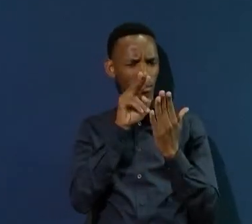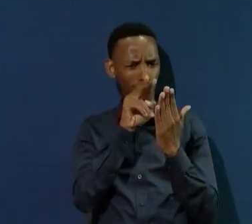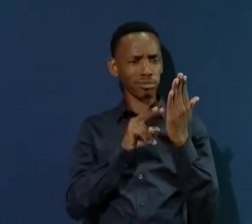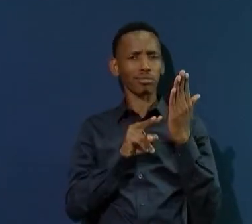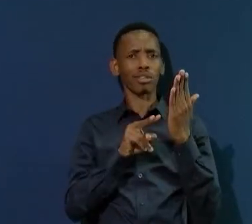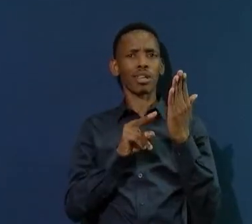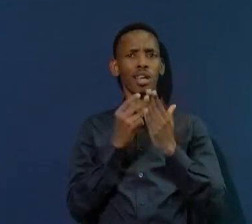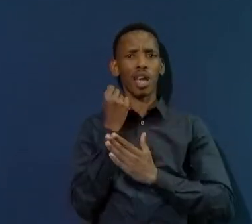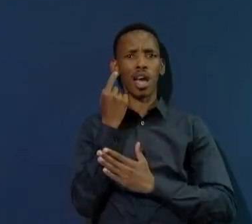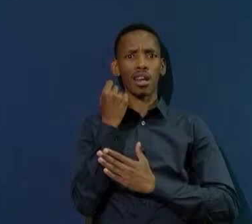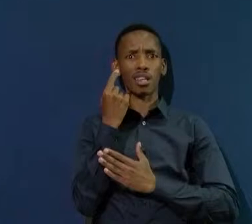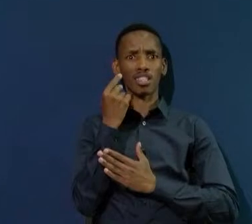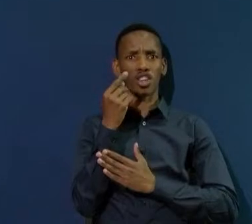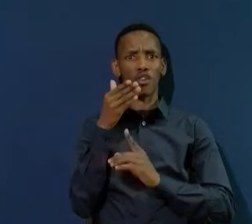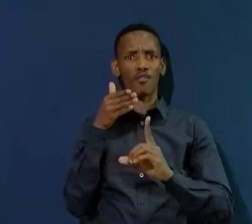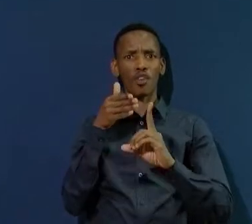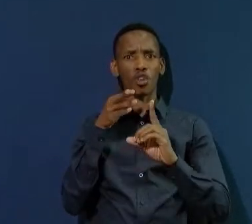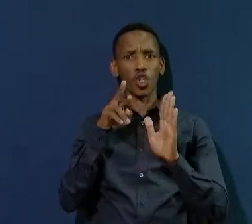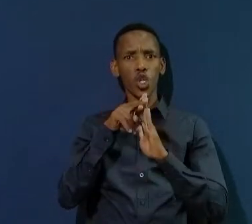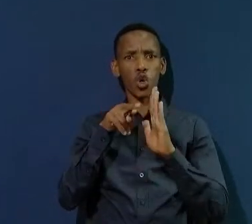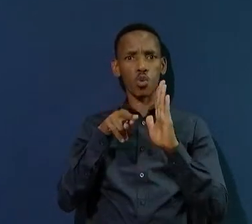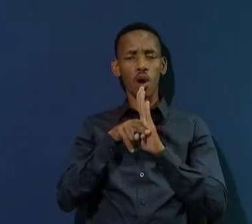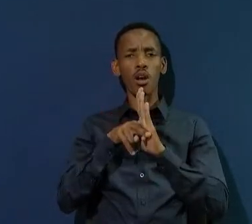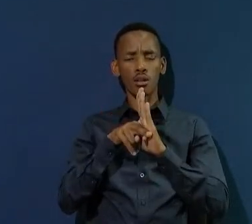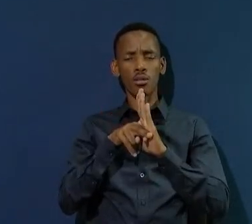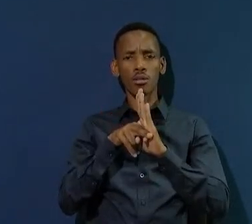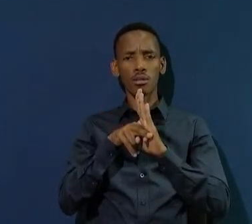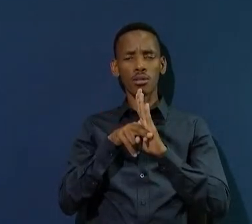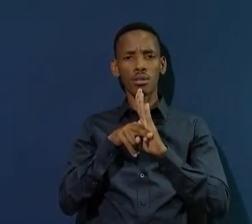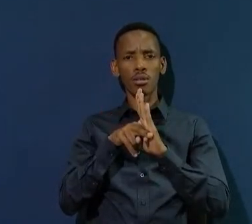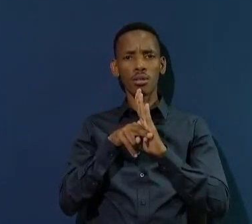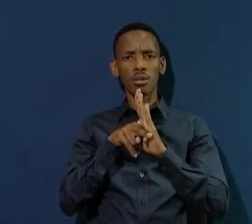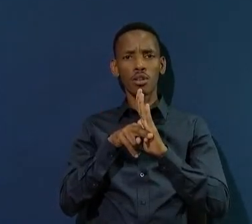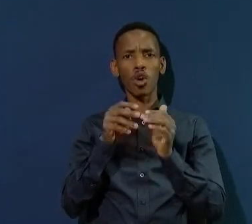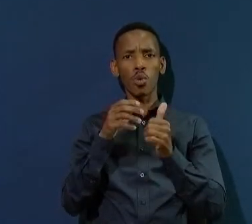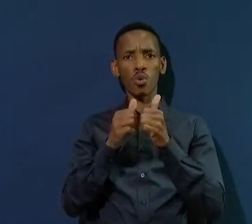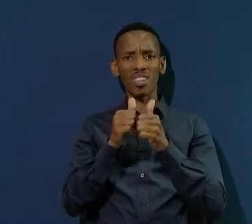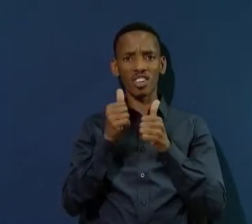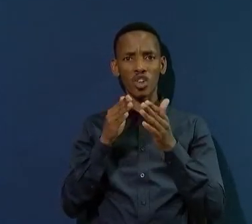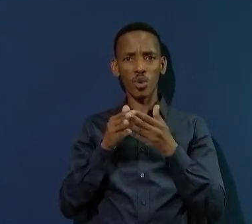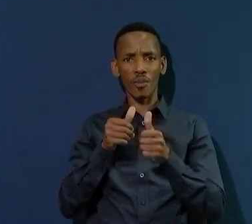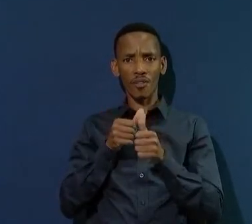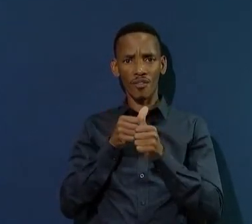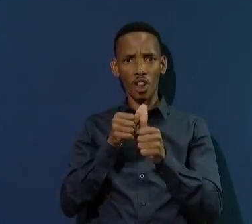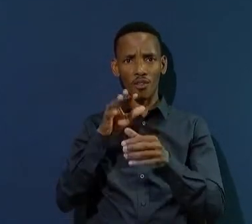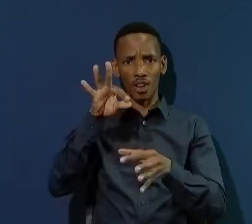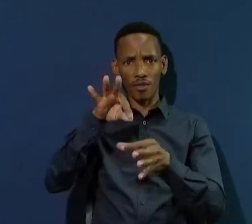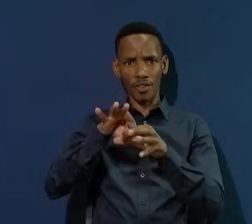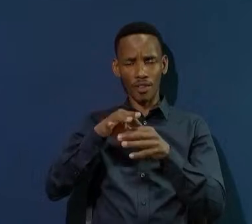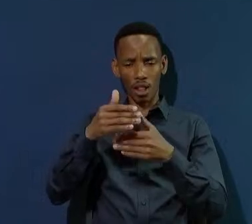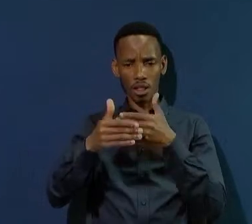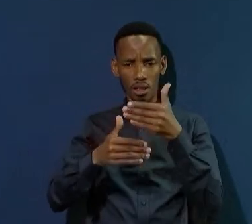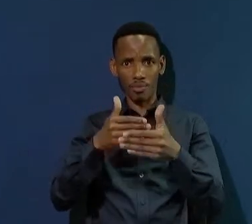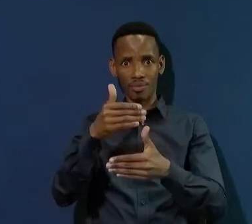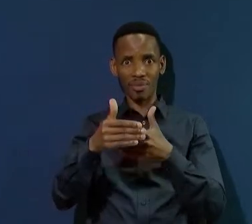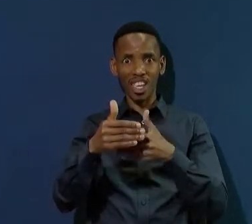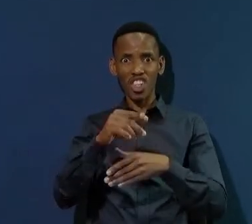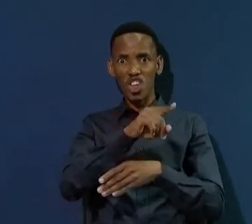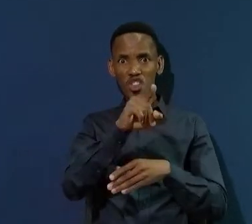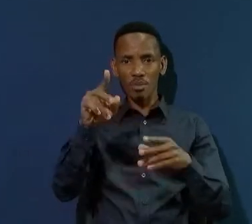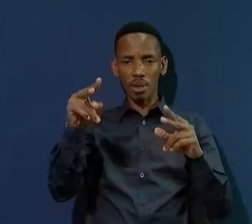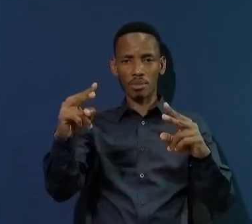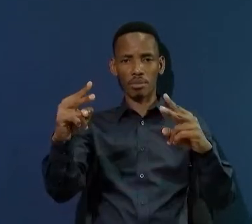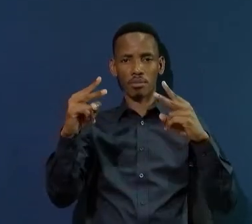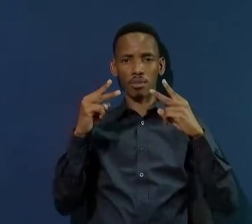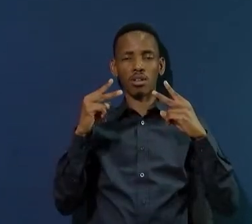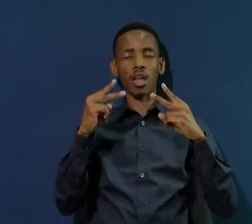teng re lebile ditsamaiso tse e leng gore jaanong re tle re heta ka tsone le wena o leng gore o reditse o lebile mo tsatsing la gompieno ke eletsa